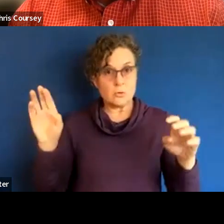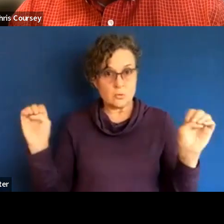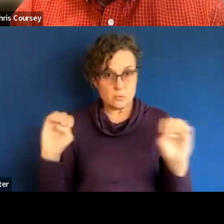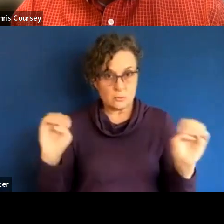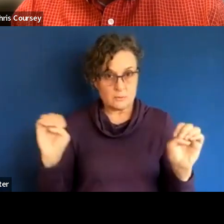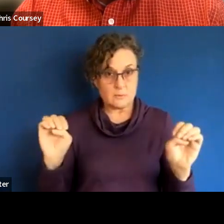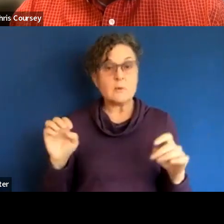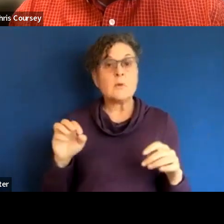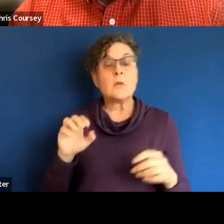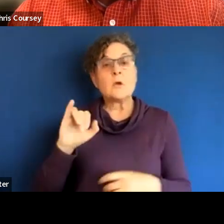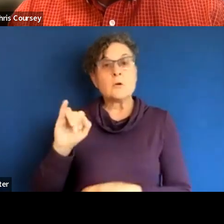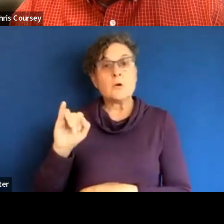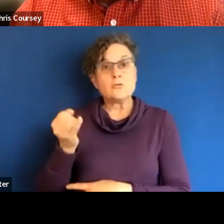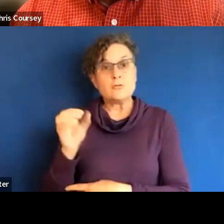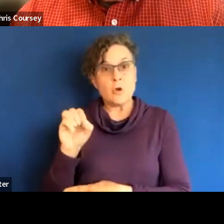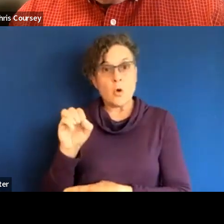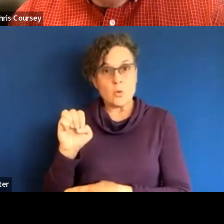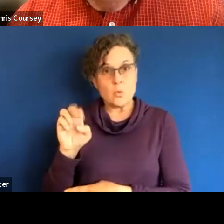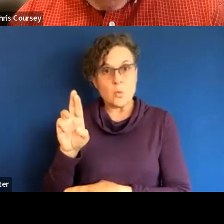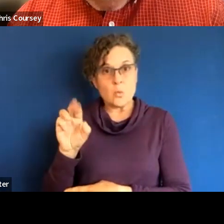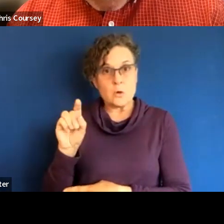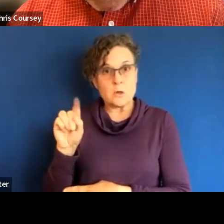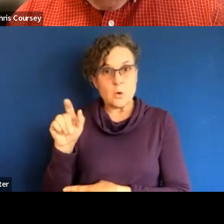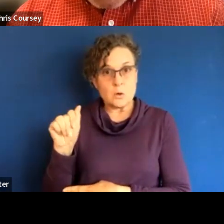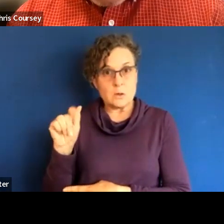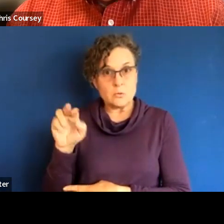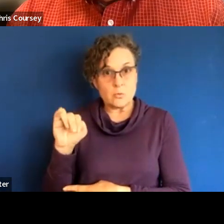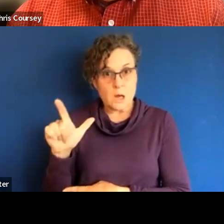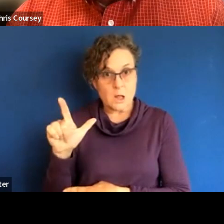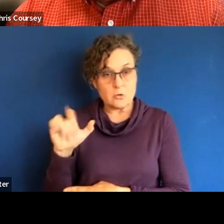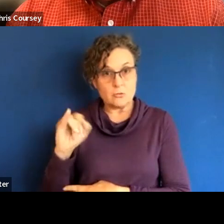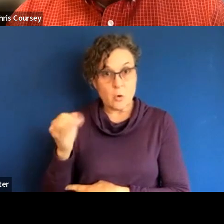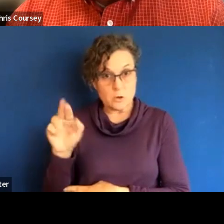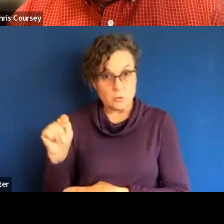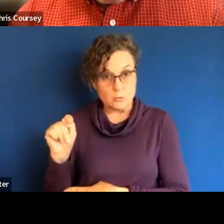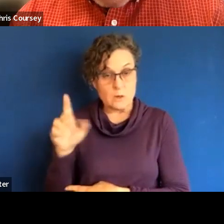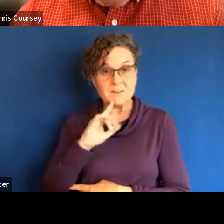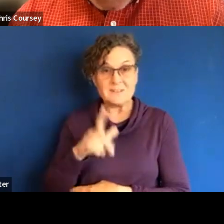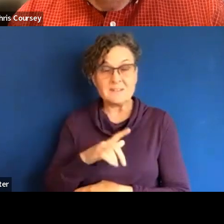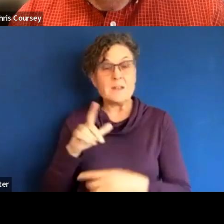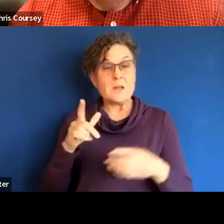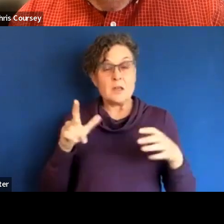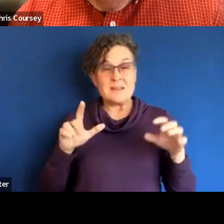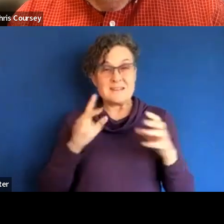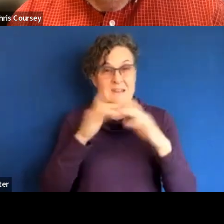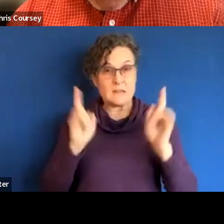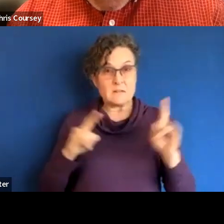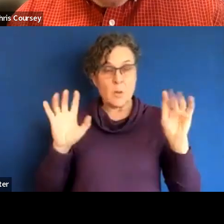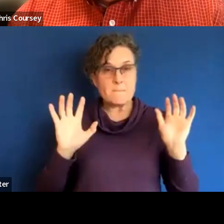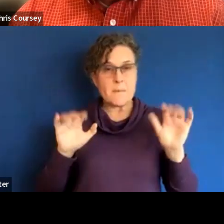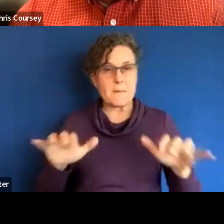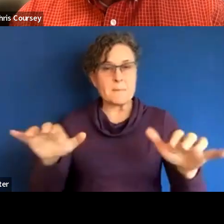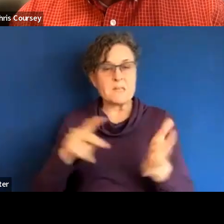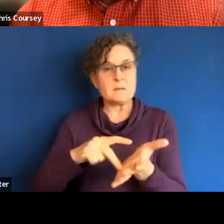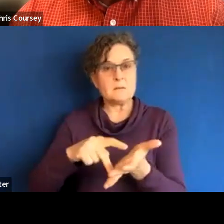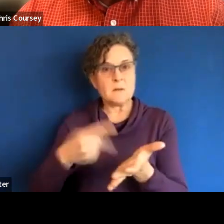Joe Rodota Trail, which is a county regional park, have doubled in size twice in the past month. We